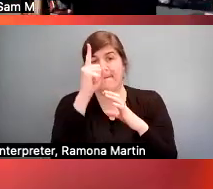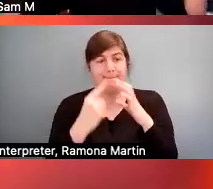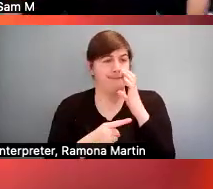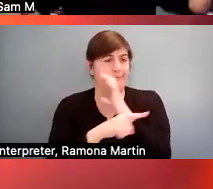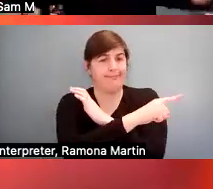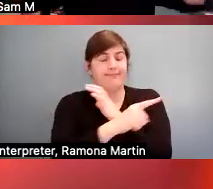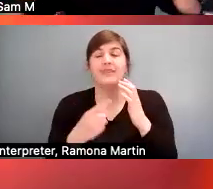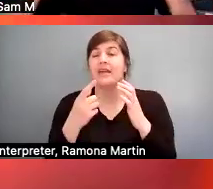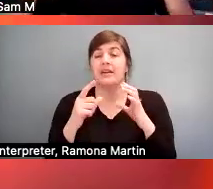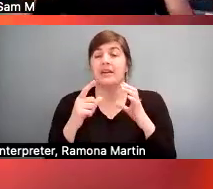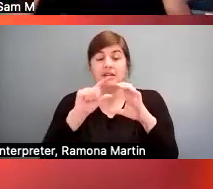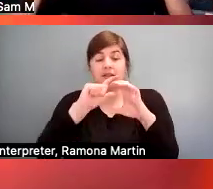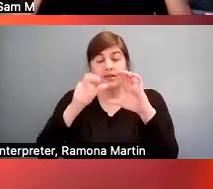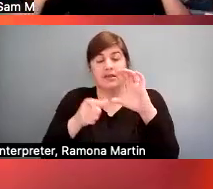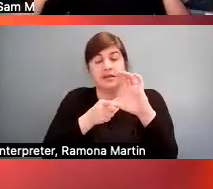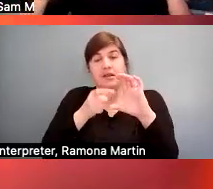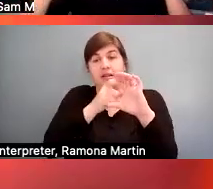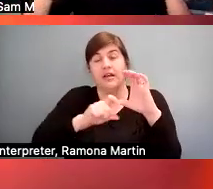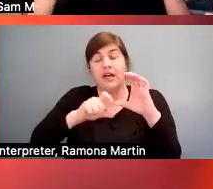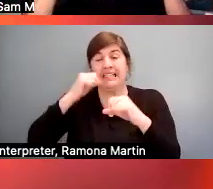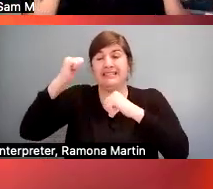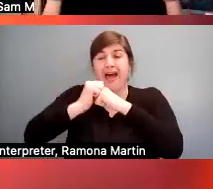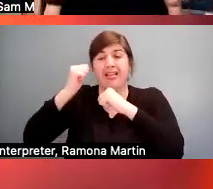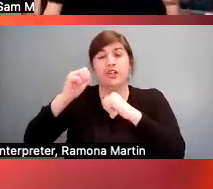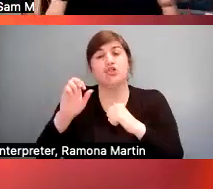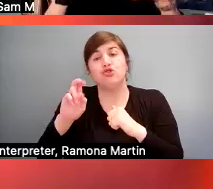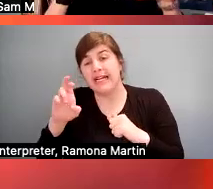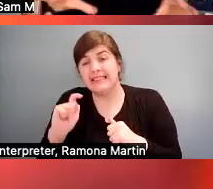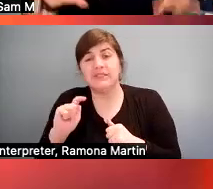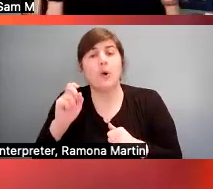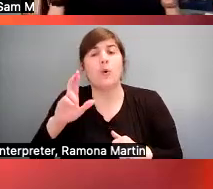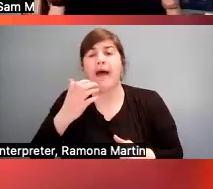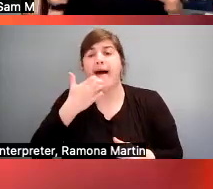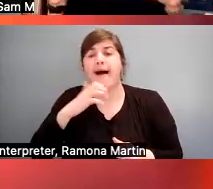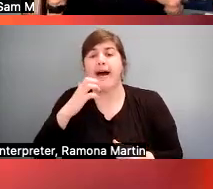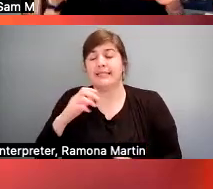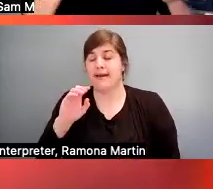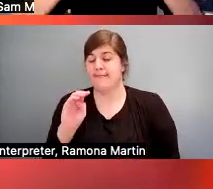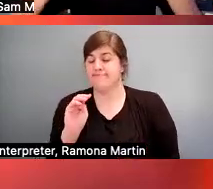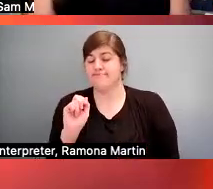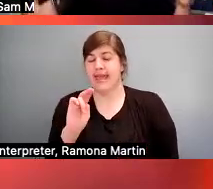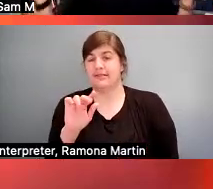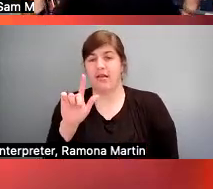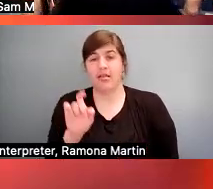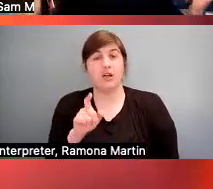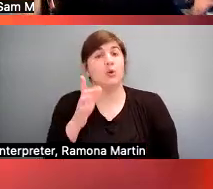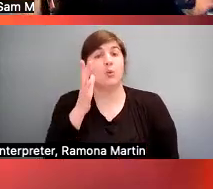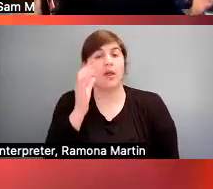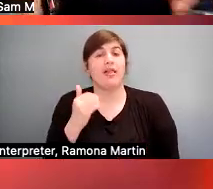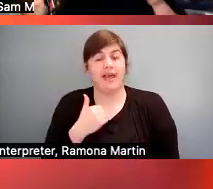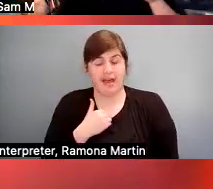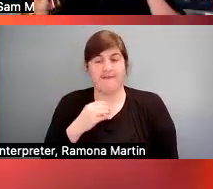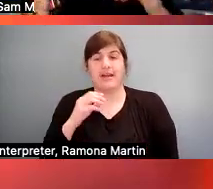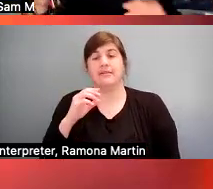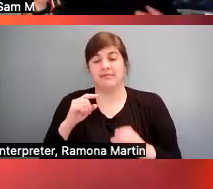a solid crust and a hot, as we call it, mantle underneath, you will have magma that wants to escape